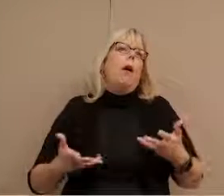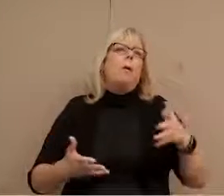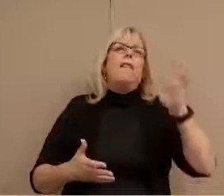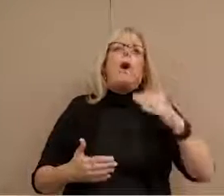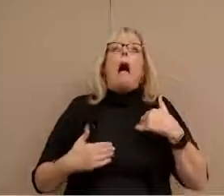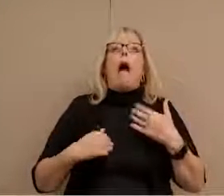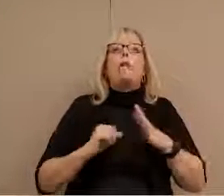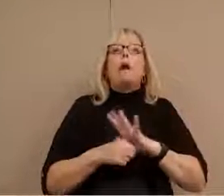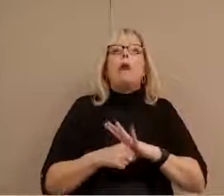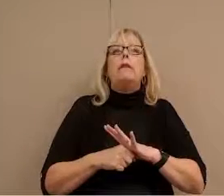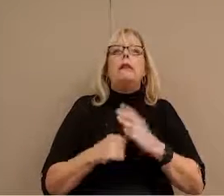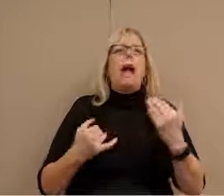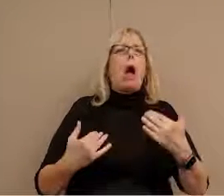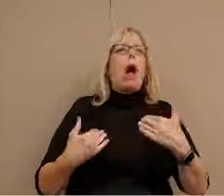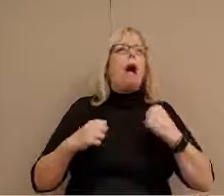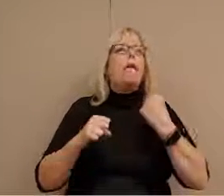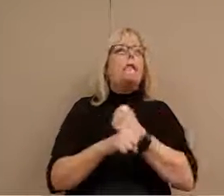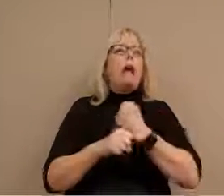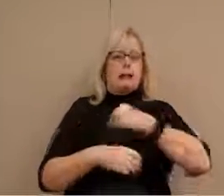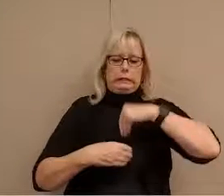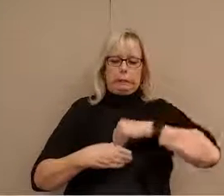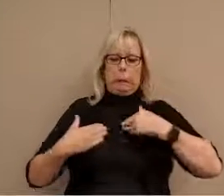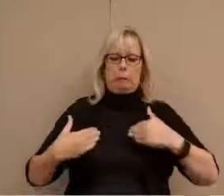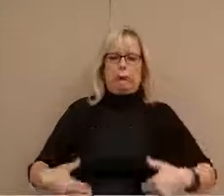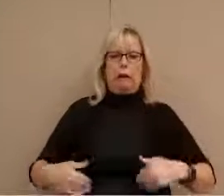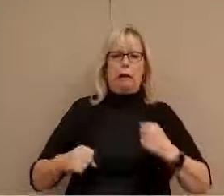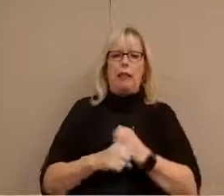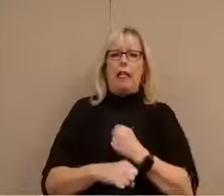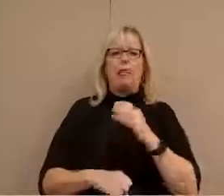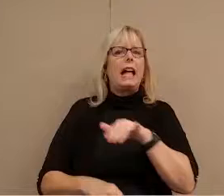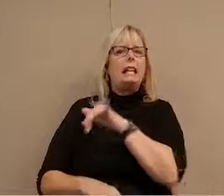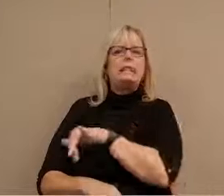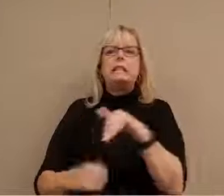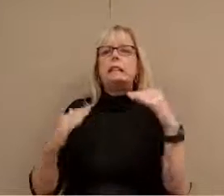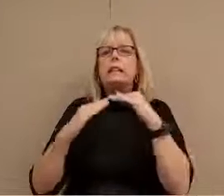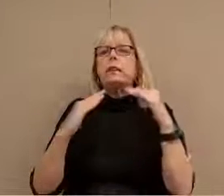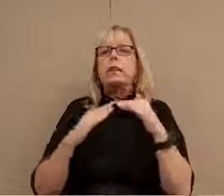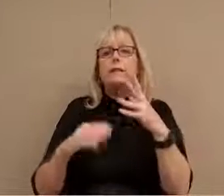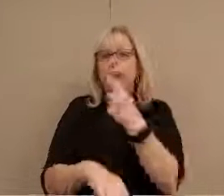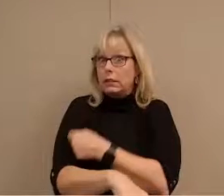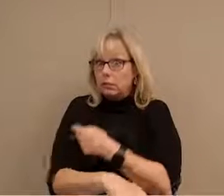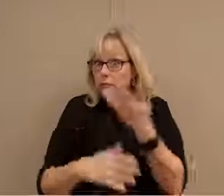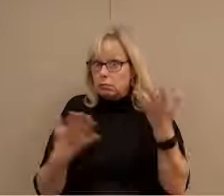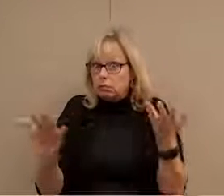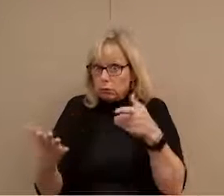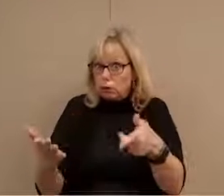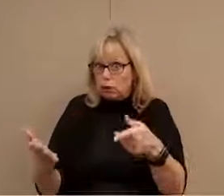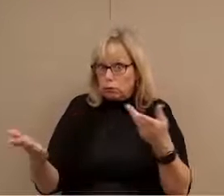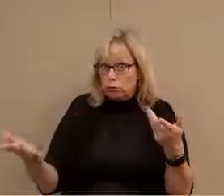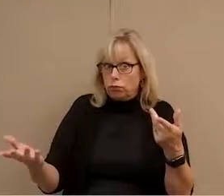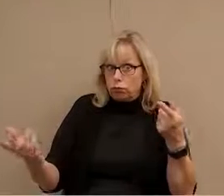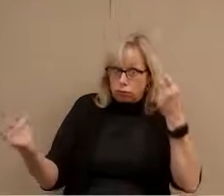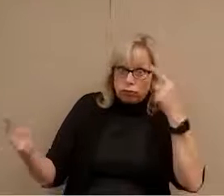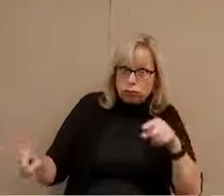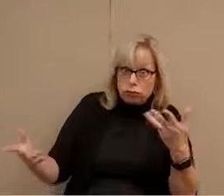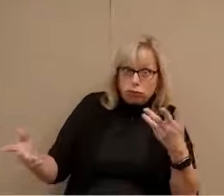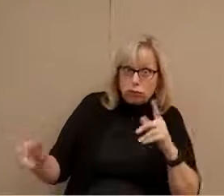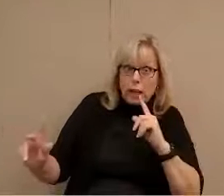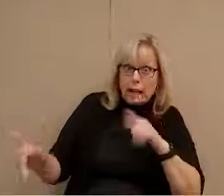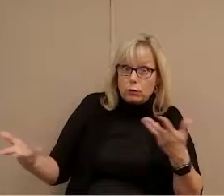COVID, and I've got these antibodies in my system, which is just as good as getting vaccinated. How do you respond to